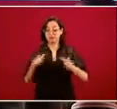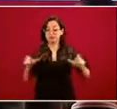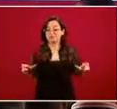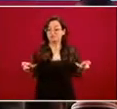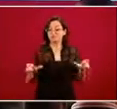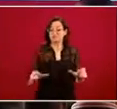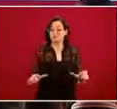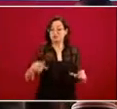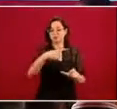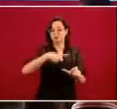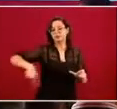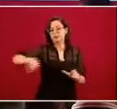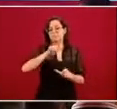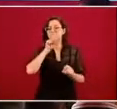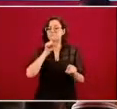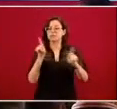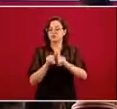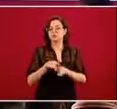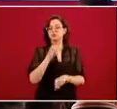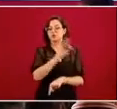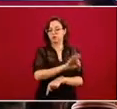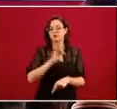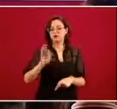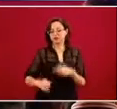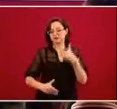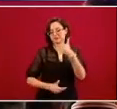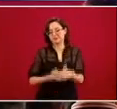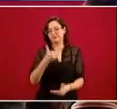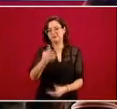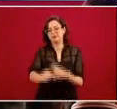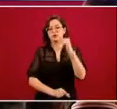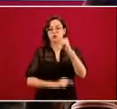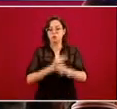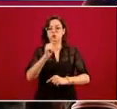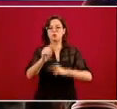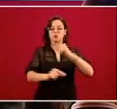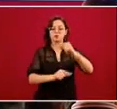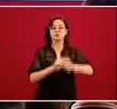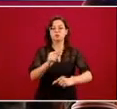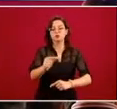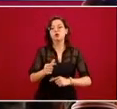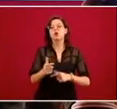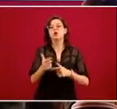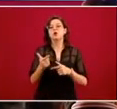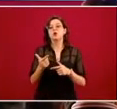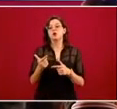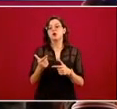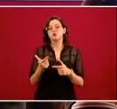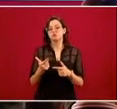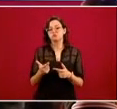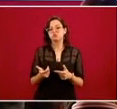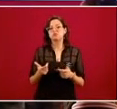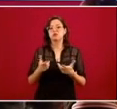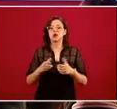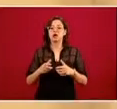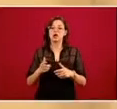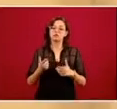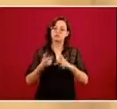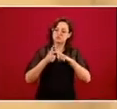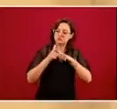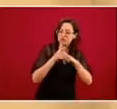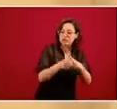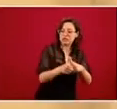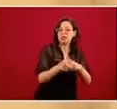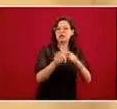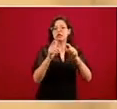So as you can see, the specific measures that we will be continue to adopt, and the new ones